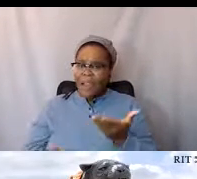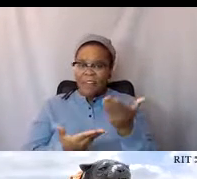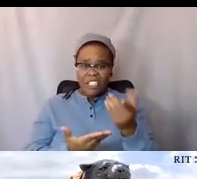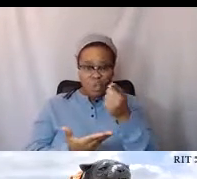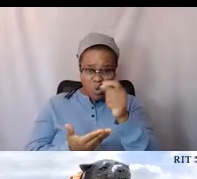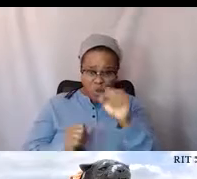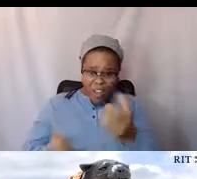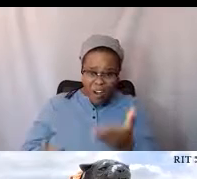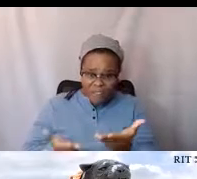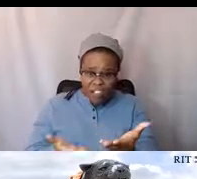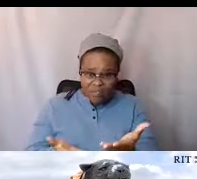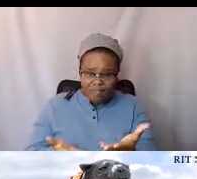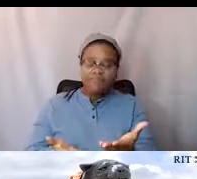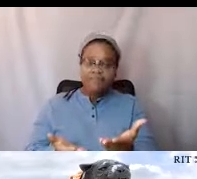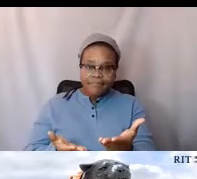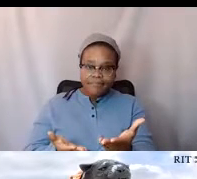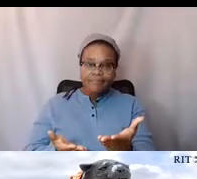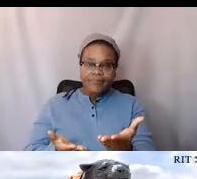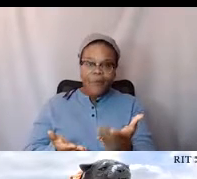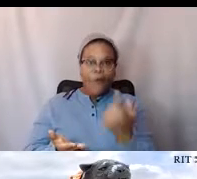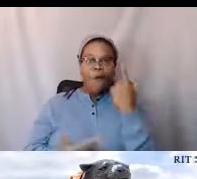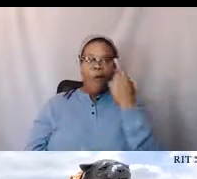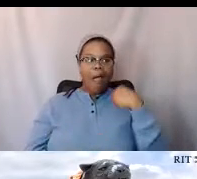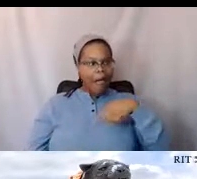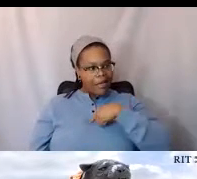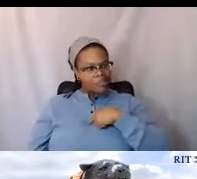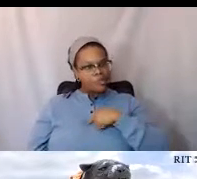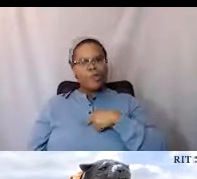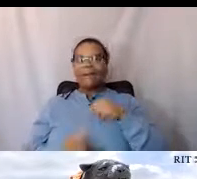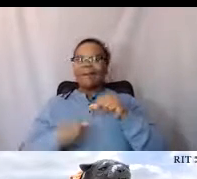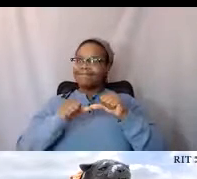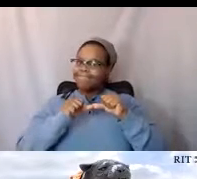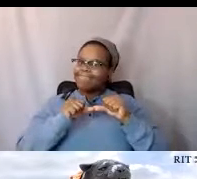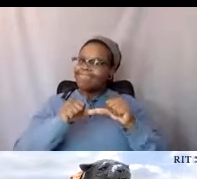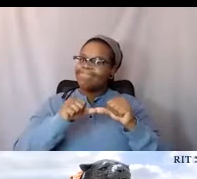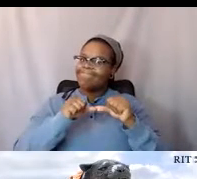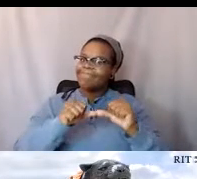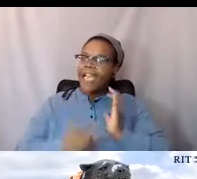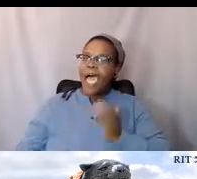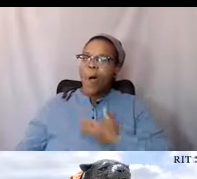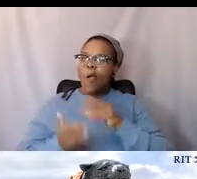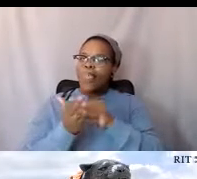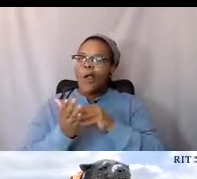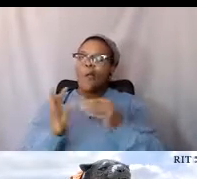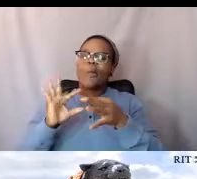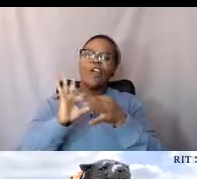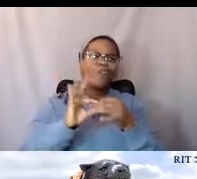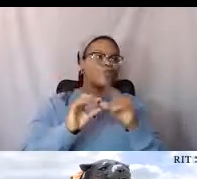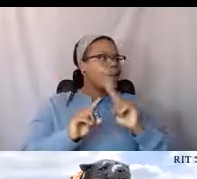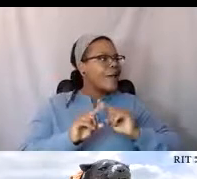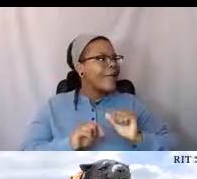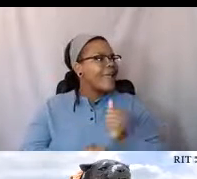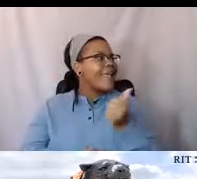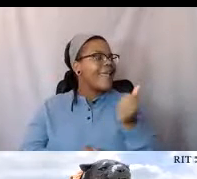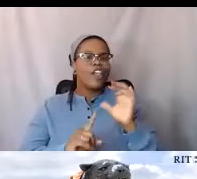offer us for us to continue our learning in regards to any cultural background you